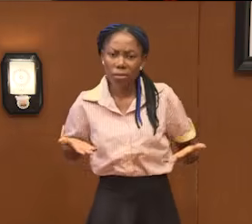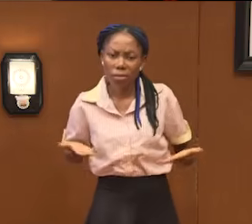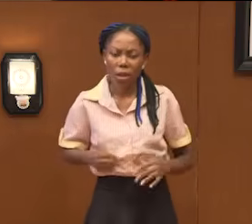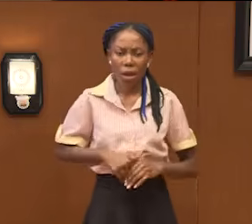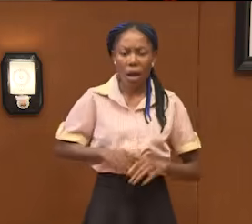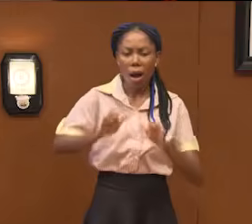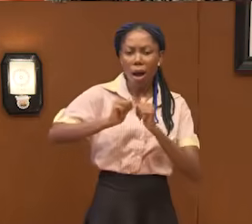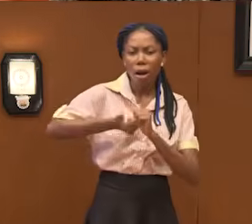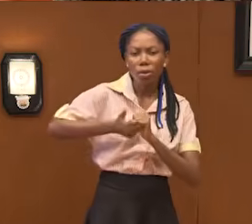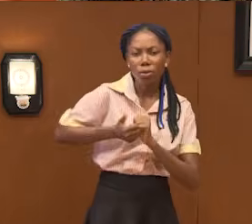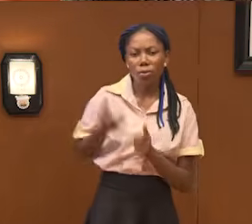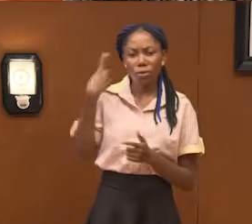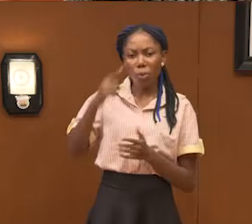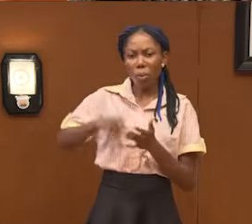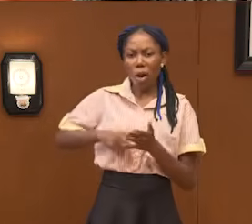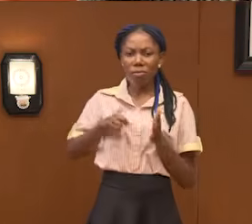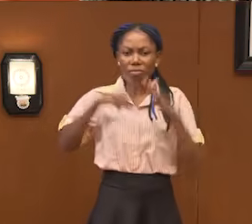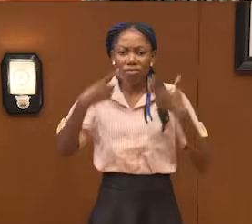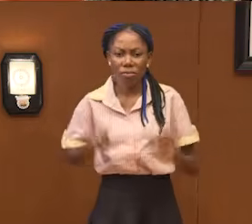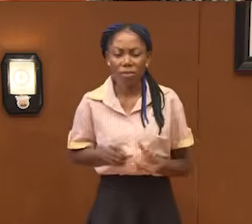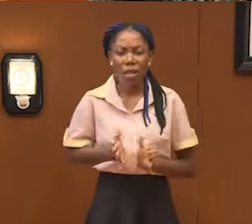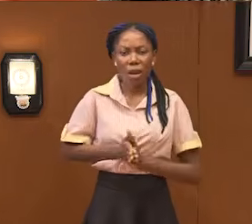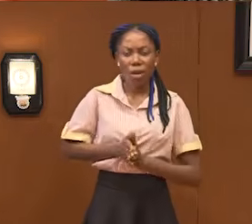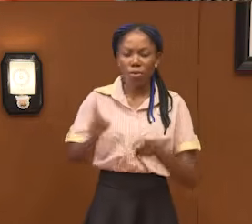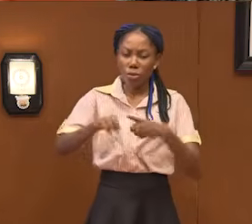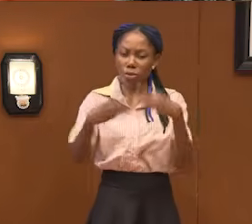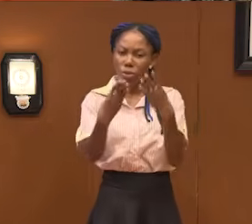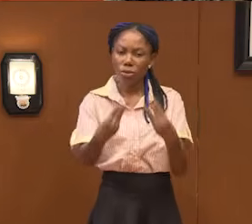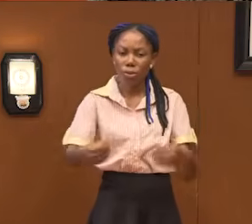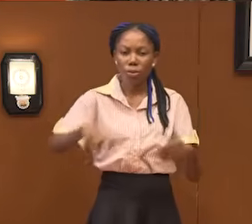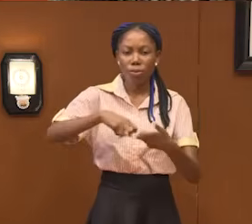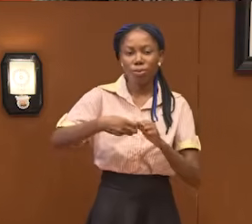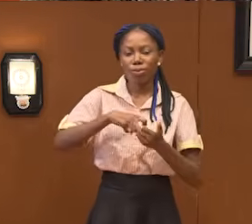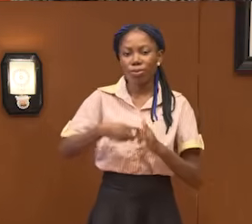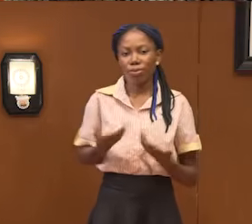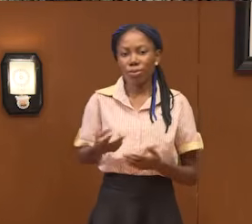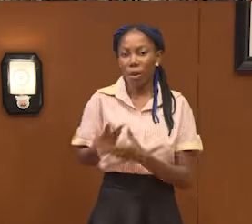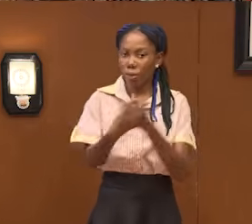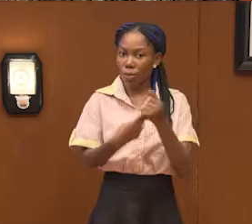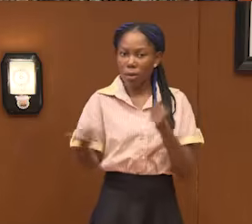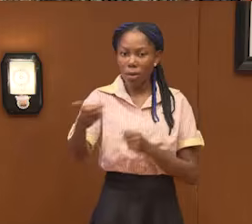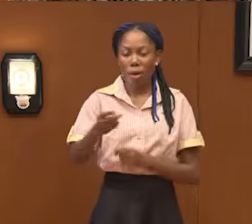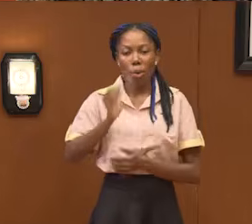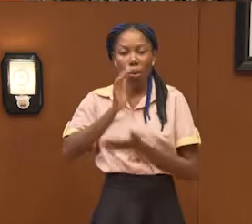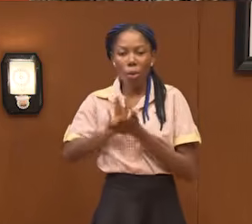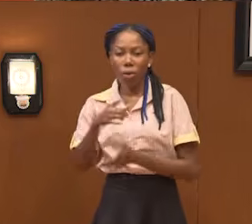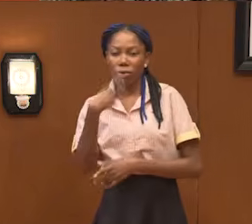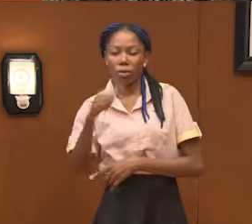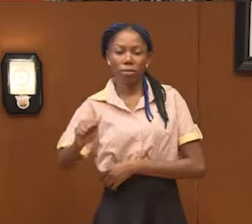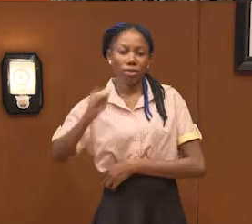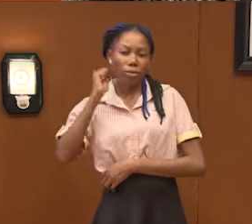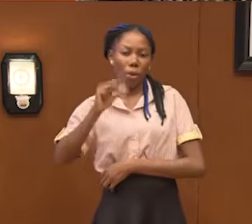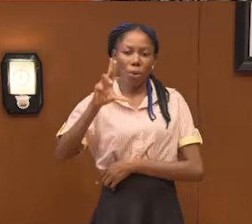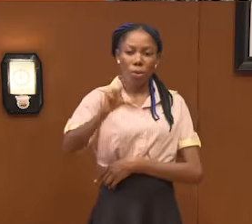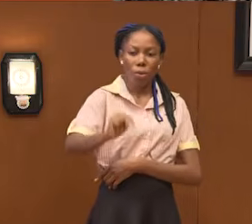fighting or so whatever. Let's just settle this matter amicably. But she said no. But there's something behind